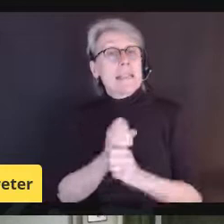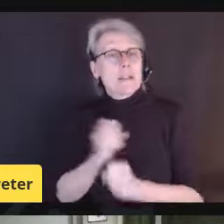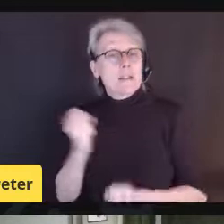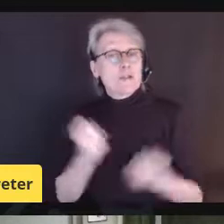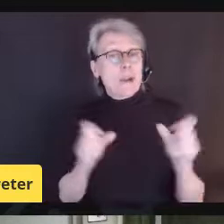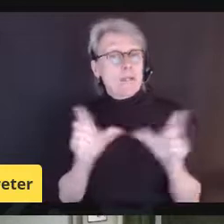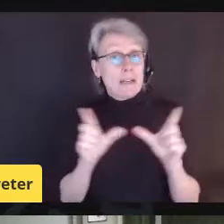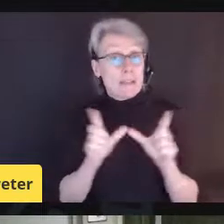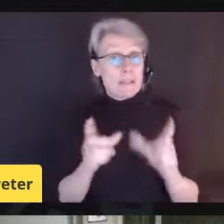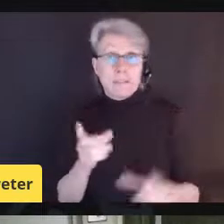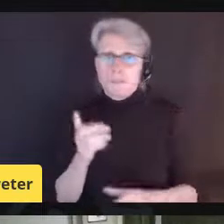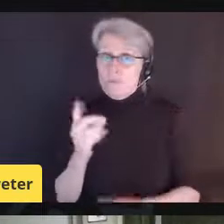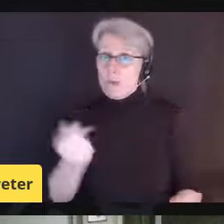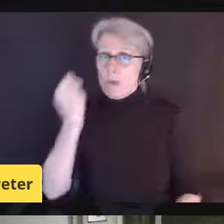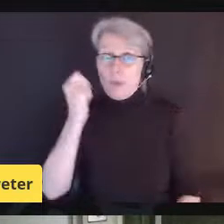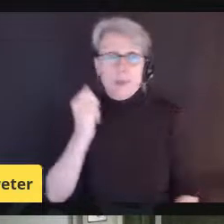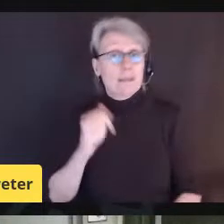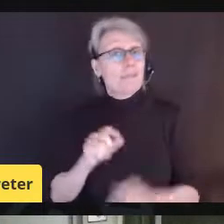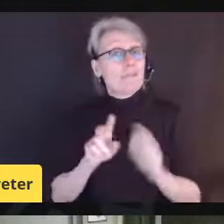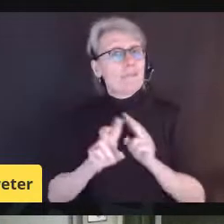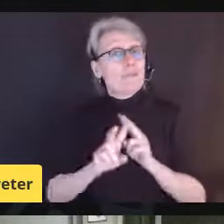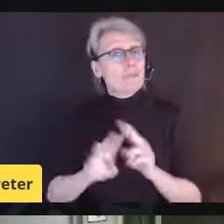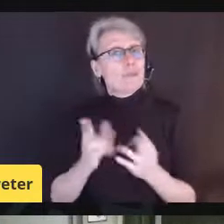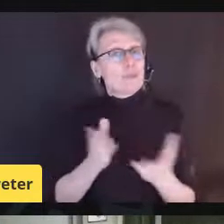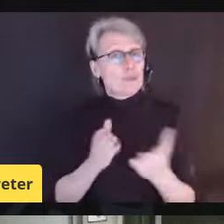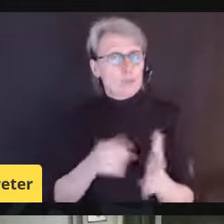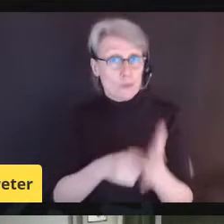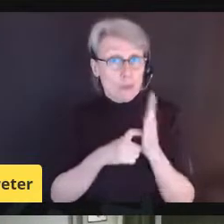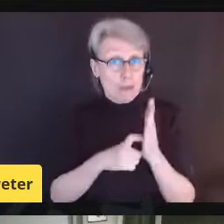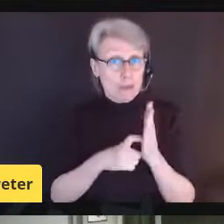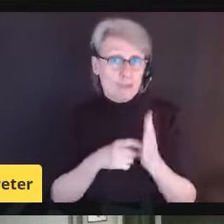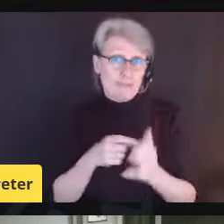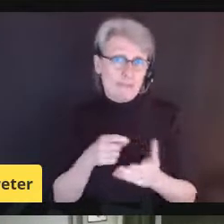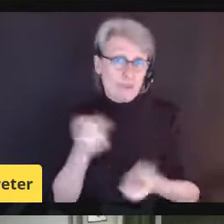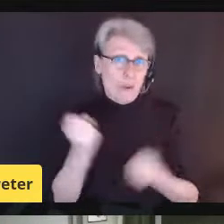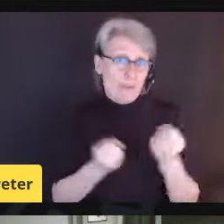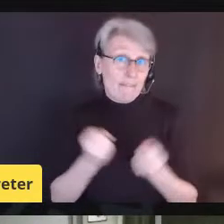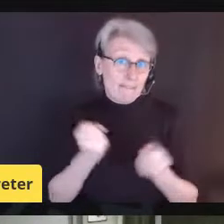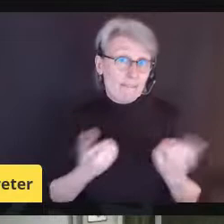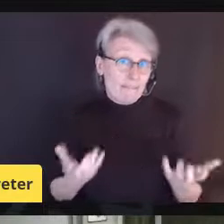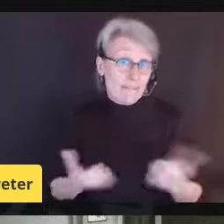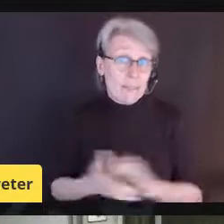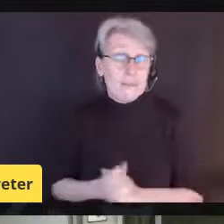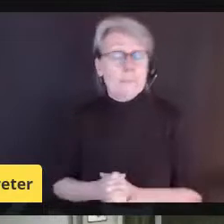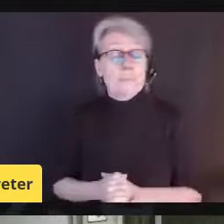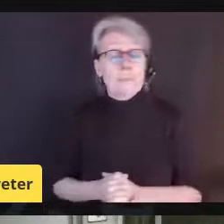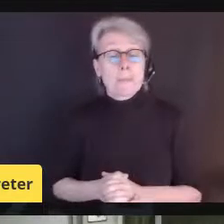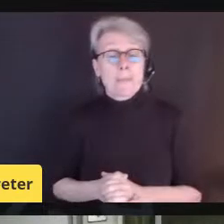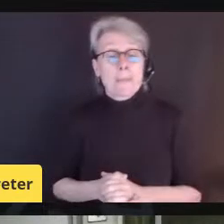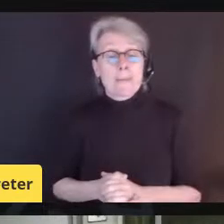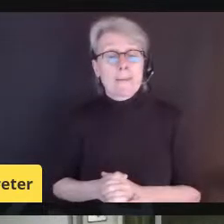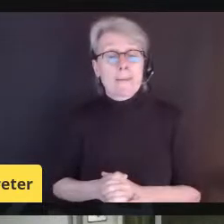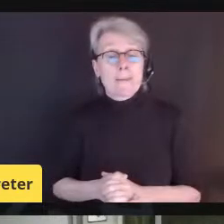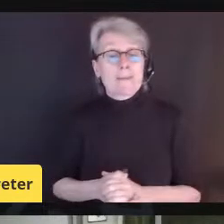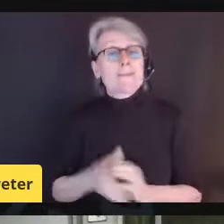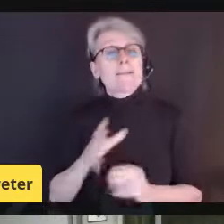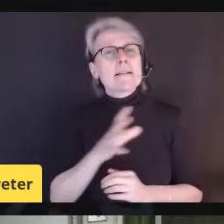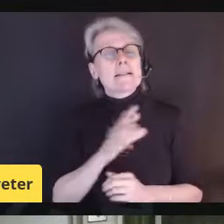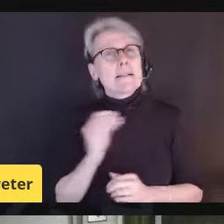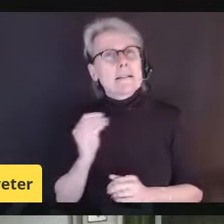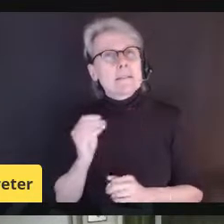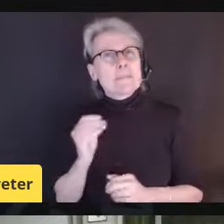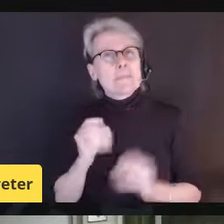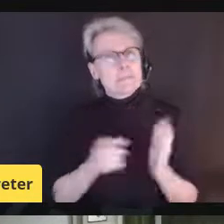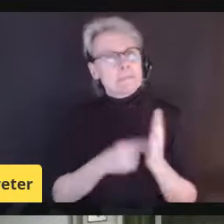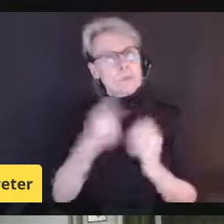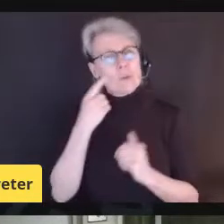when you're able to, because funeral service requires you to drive. But I also, as Vienna had mentioned, sometimes